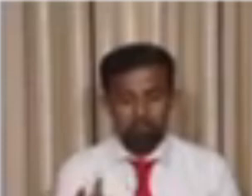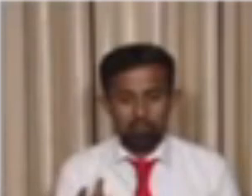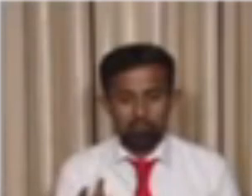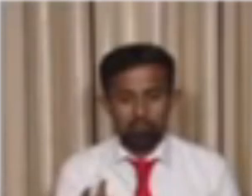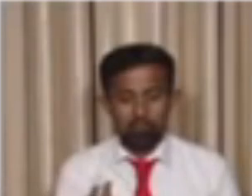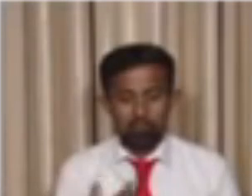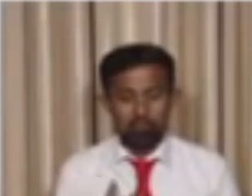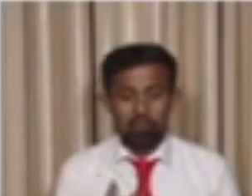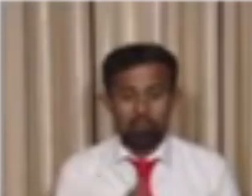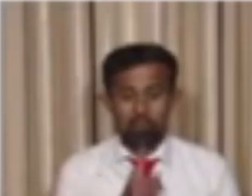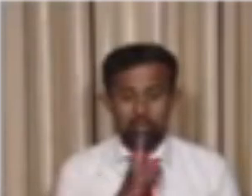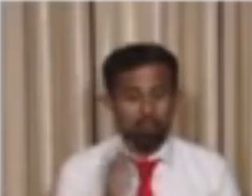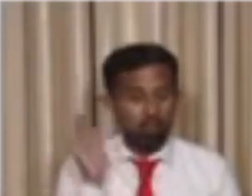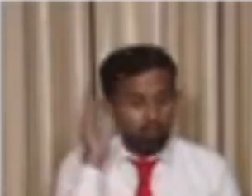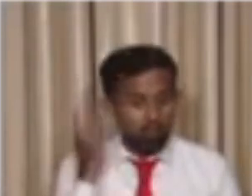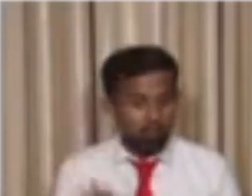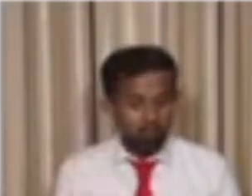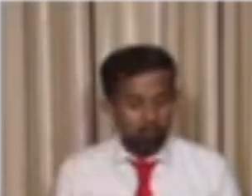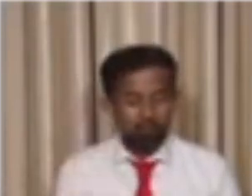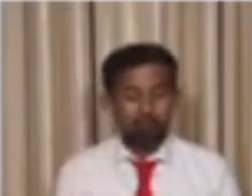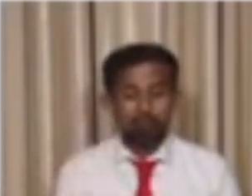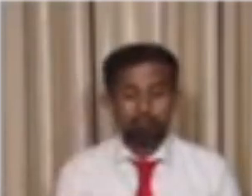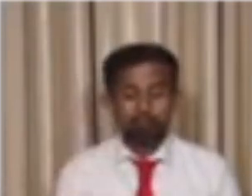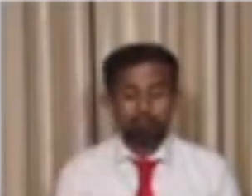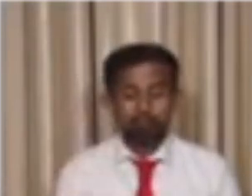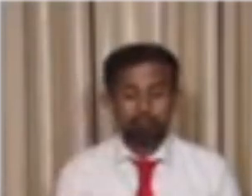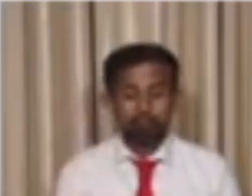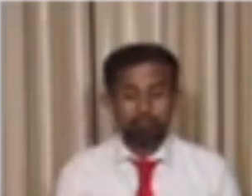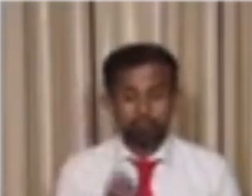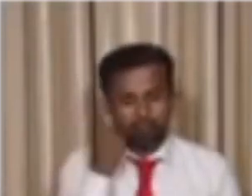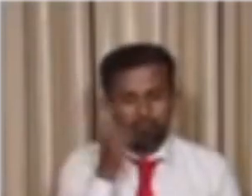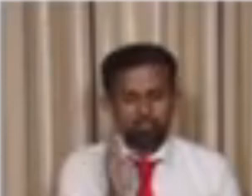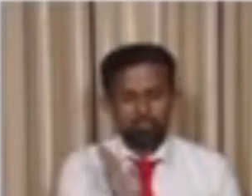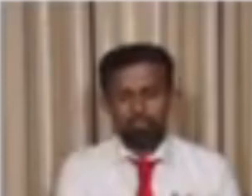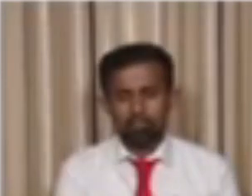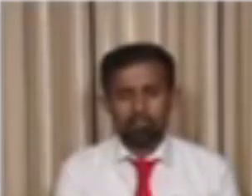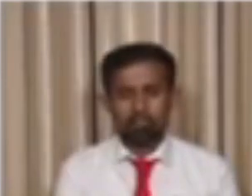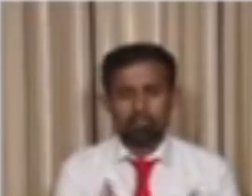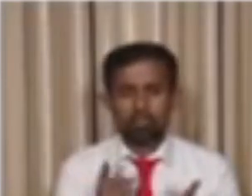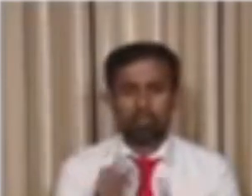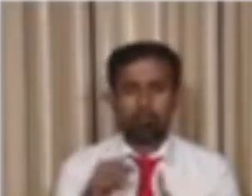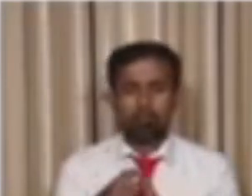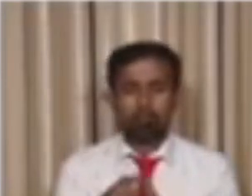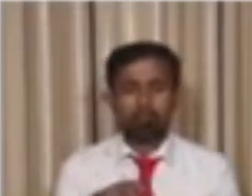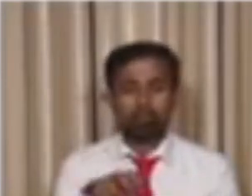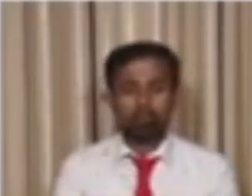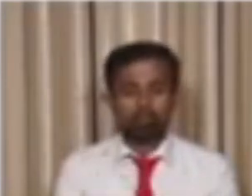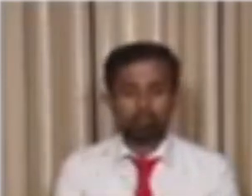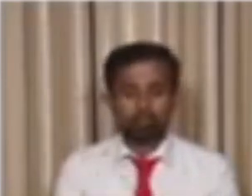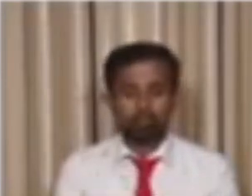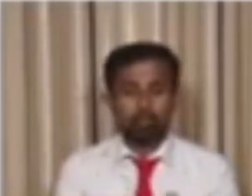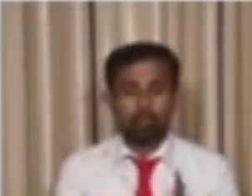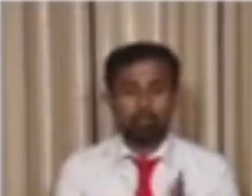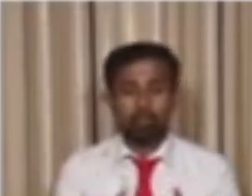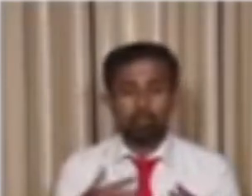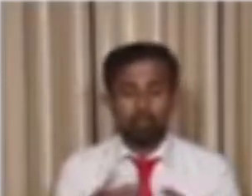the Ceylon citizenship, through the India-Pakistani citizenship law. So the tragedy, Honorable